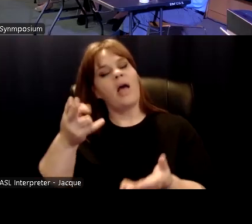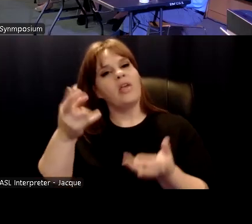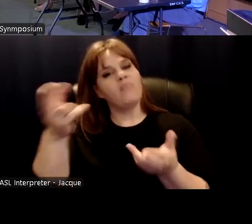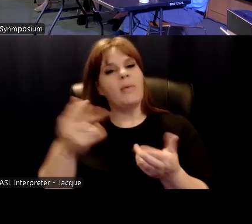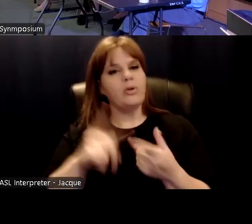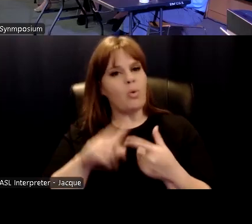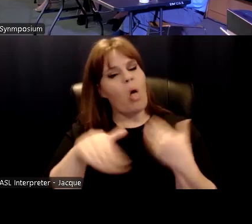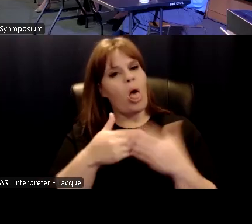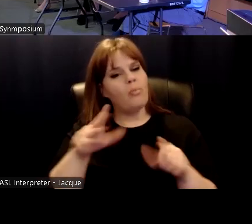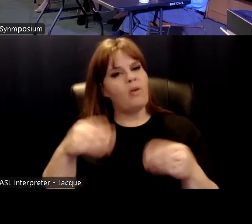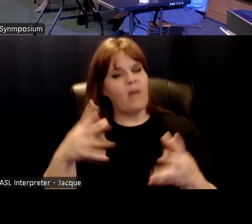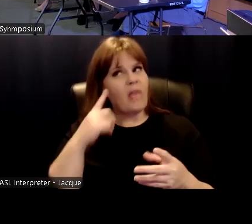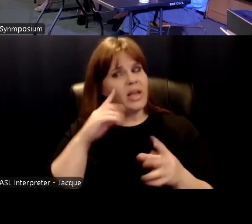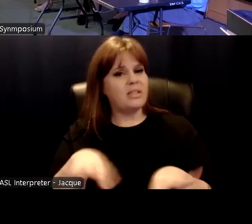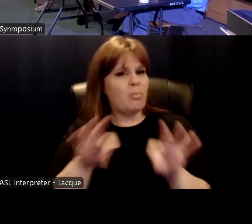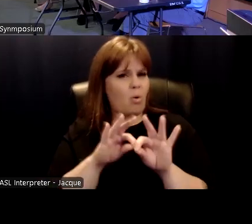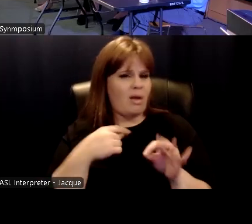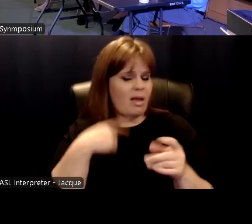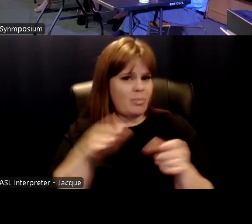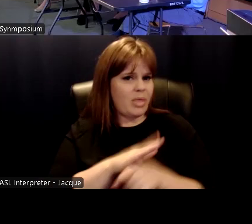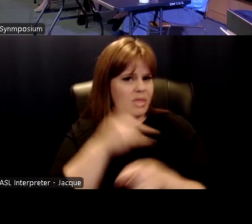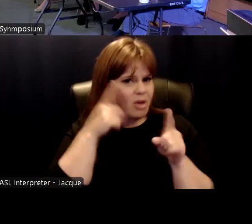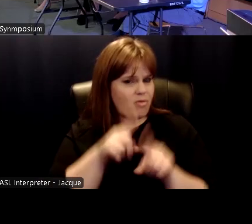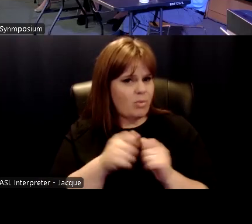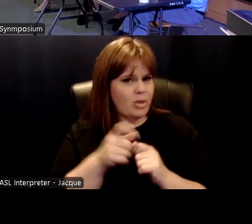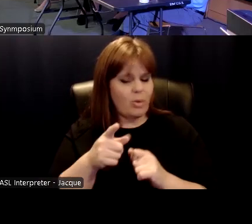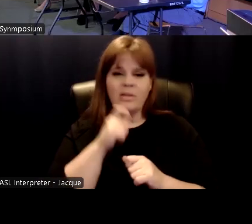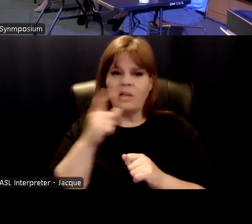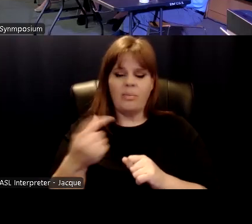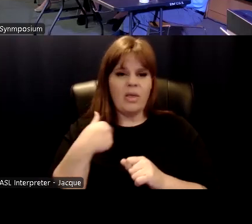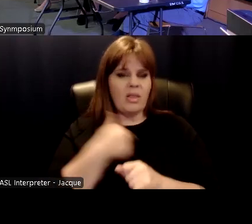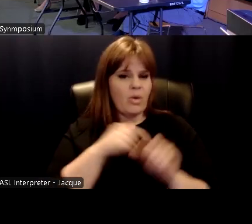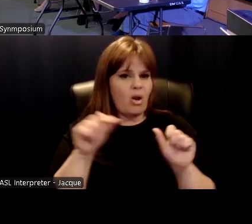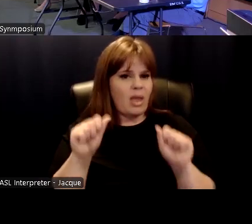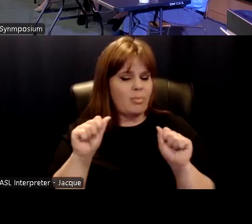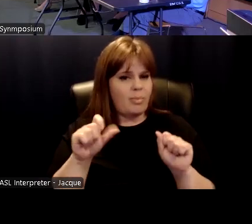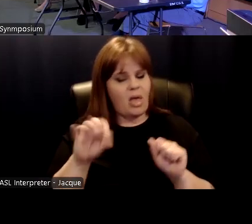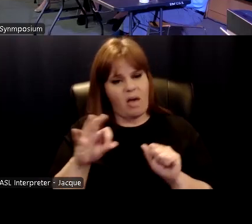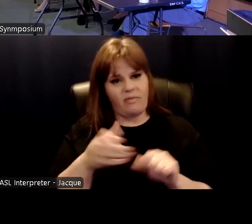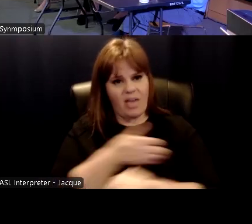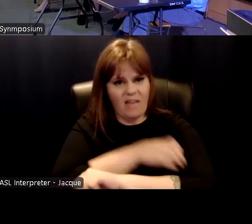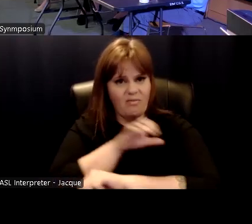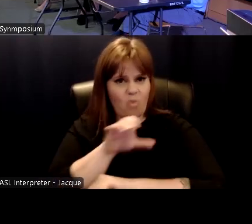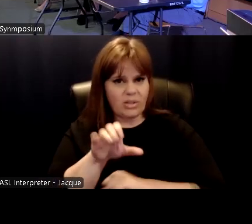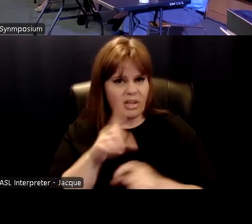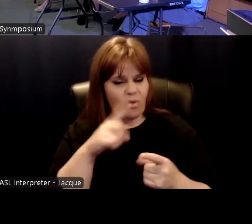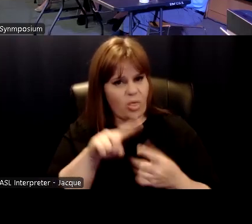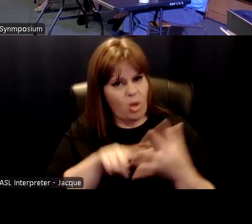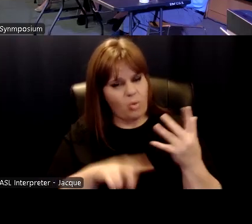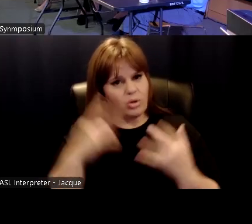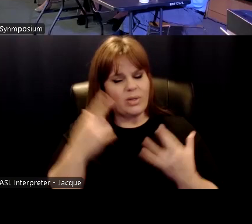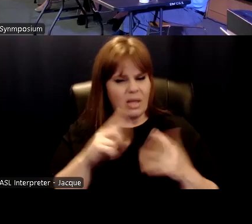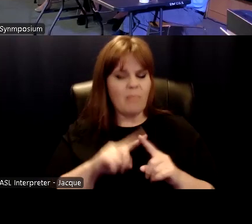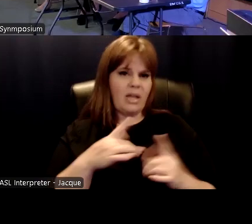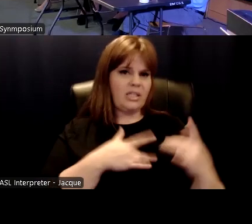providers. I think it's important. I totally agree with you. It's not something we're capable of enforcing for those reasons. But it is a concern